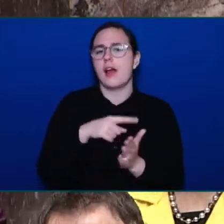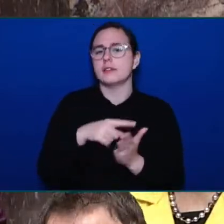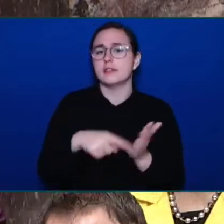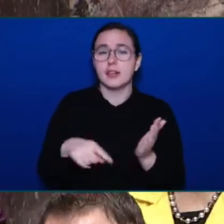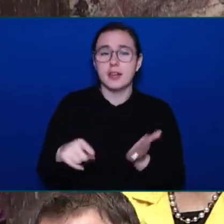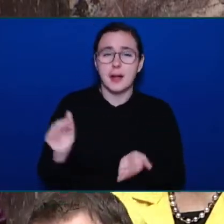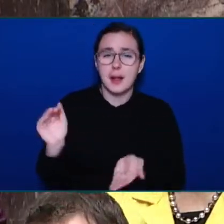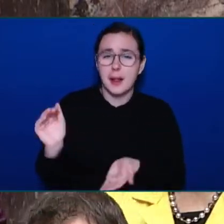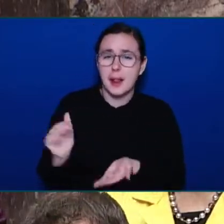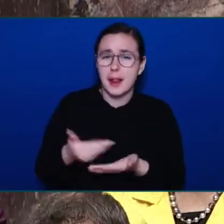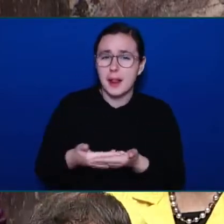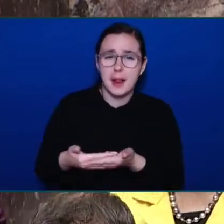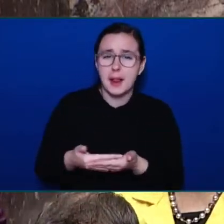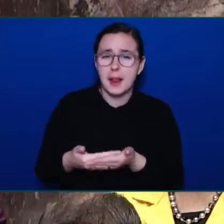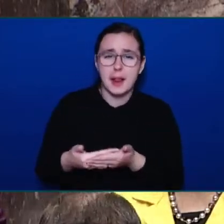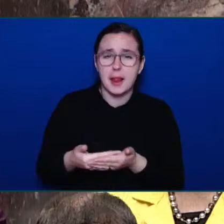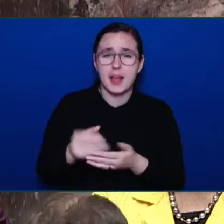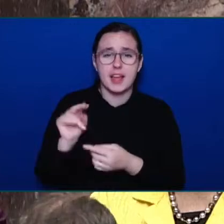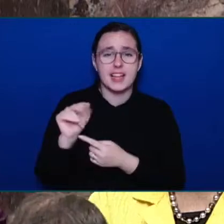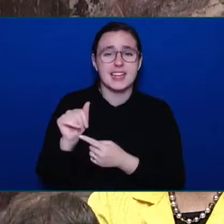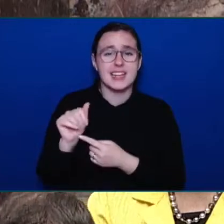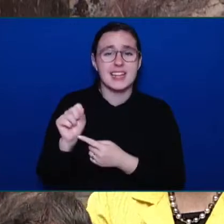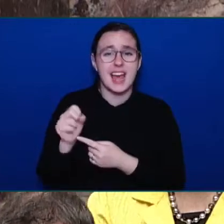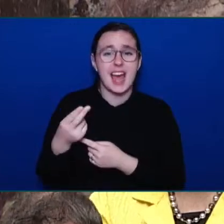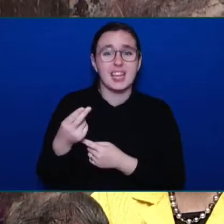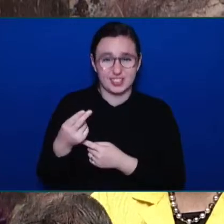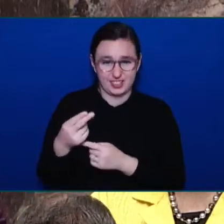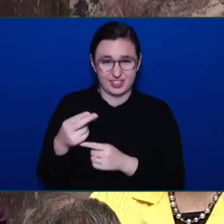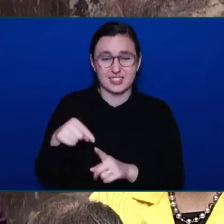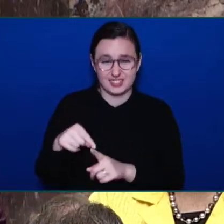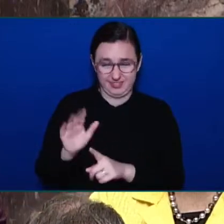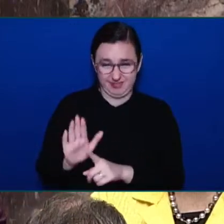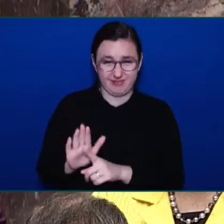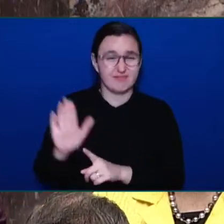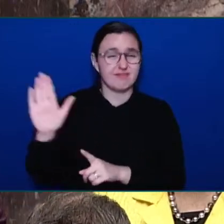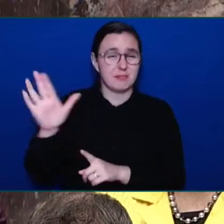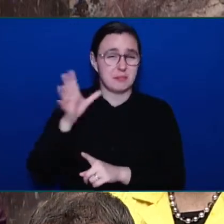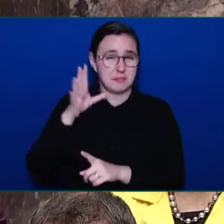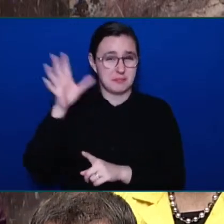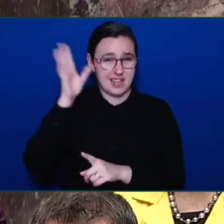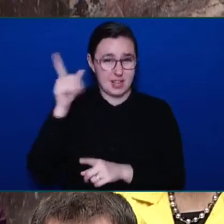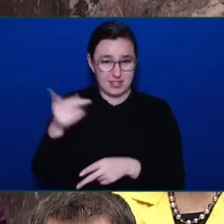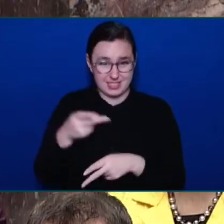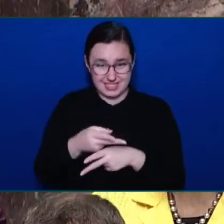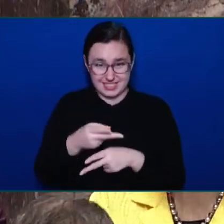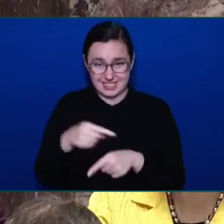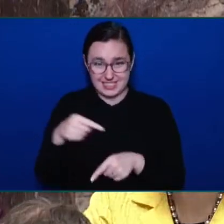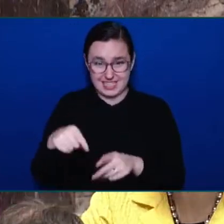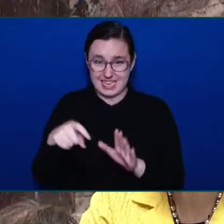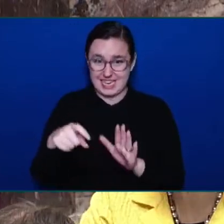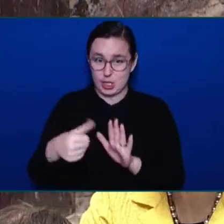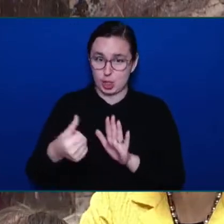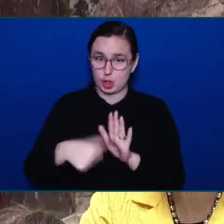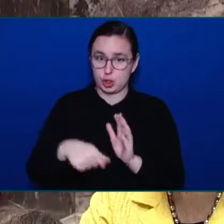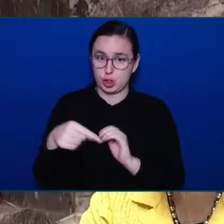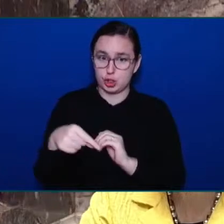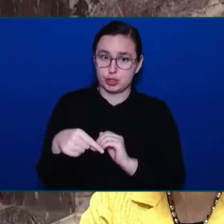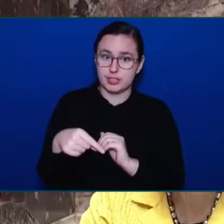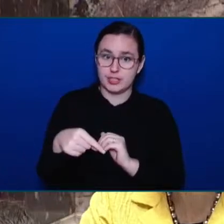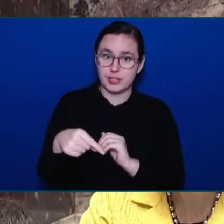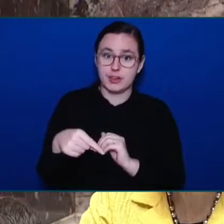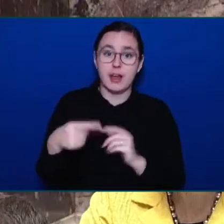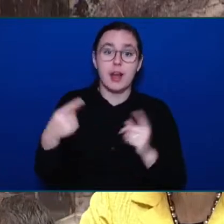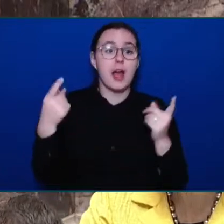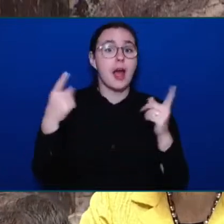optimal time to have his surgery is right now. But last week, the Premier may be interested to know that his heart